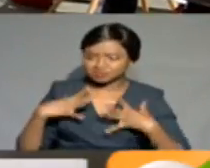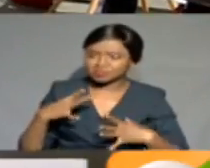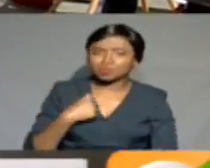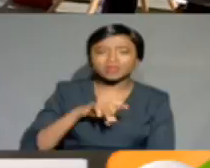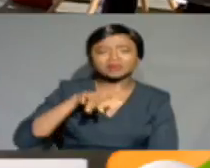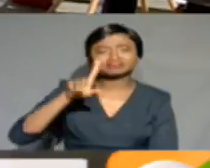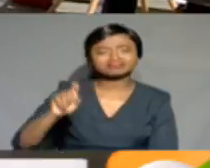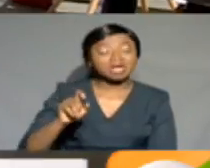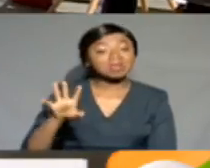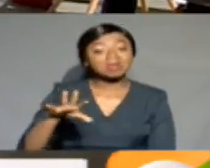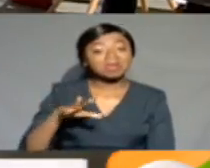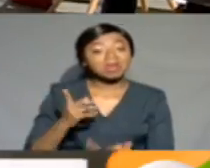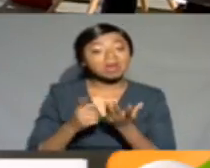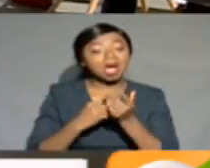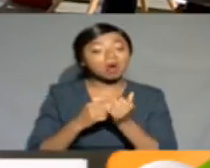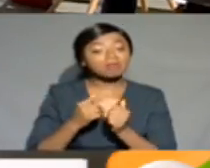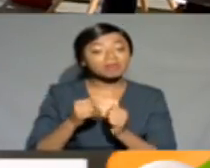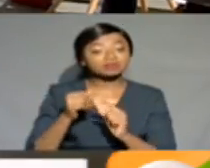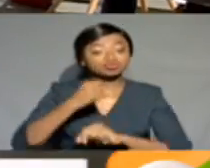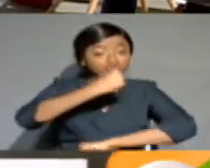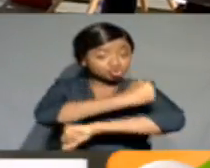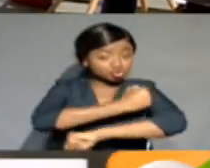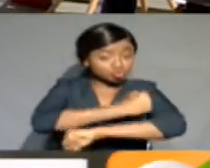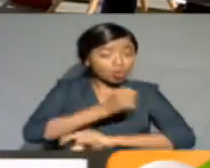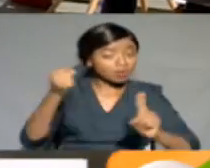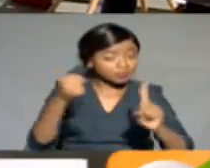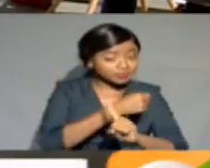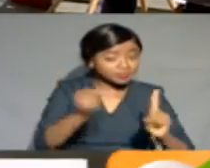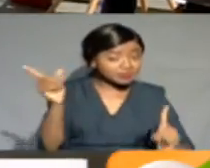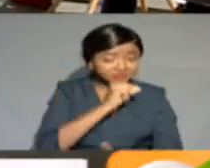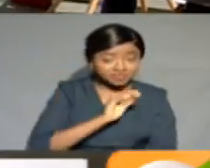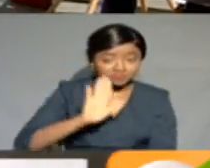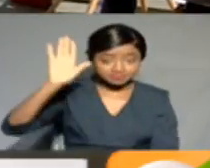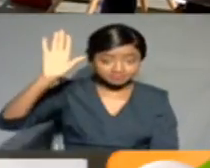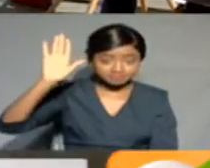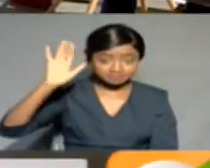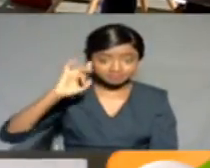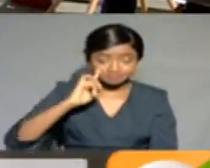them, how many of you here were bullied in schools, by a show of hands?